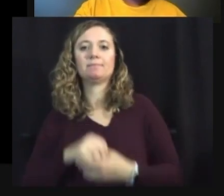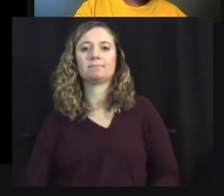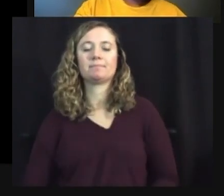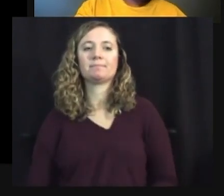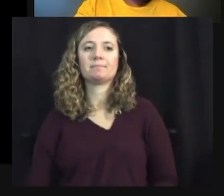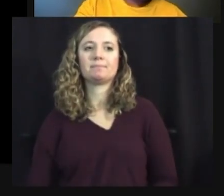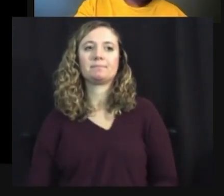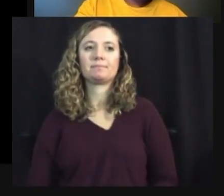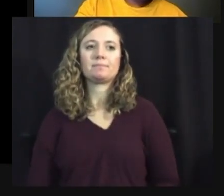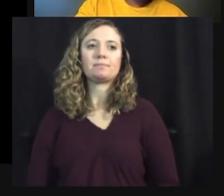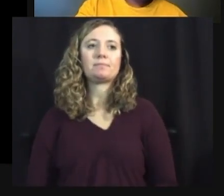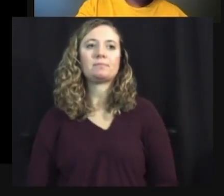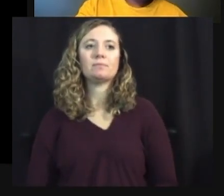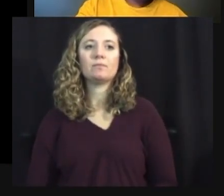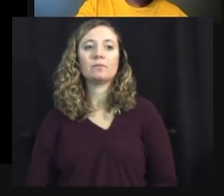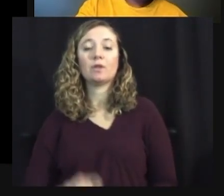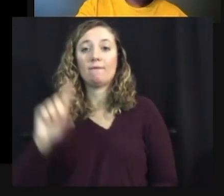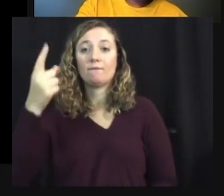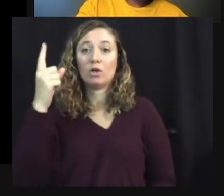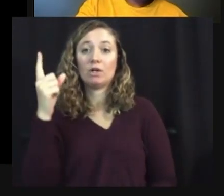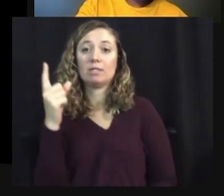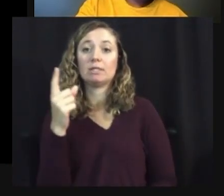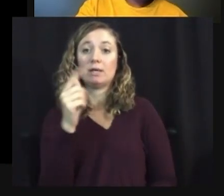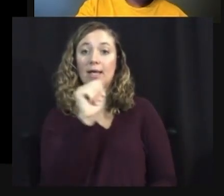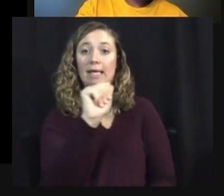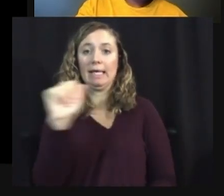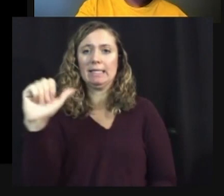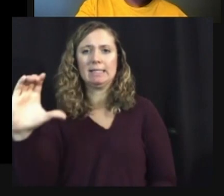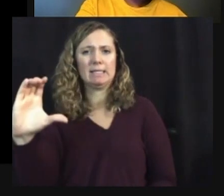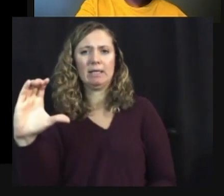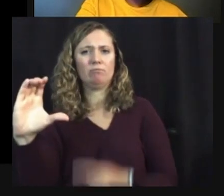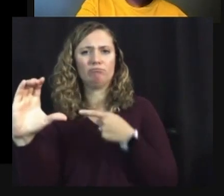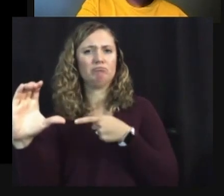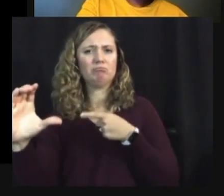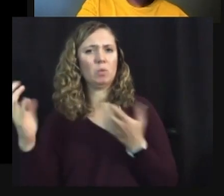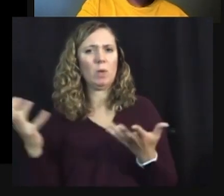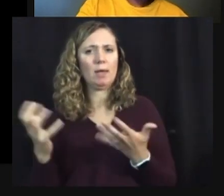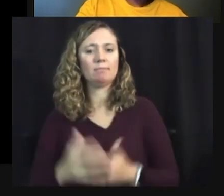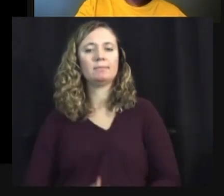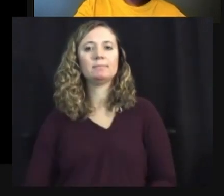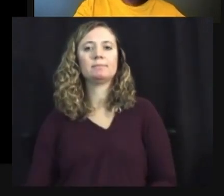First slide, all about AAC. What is AAC?